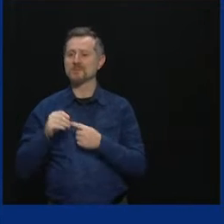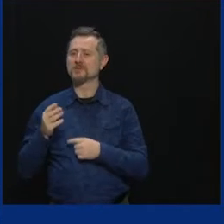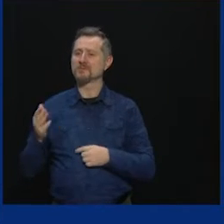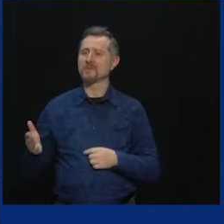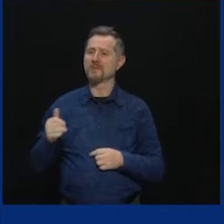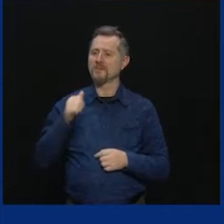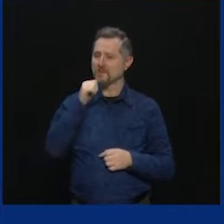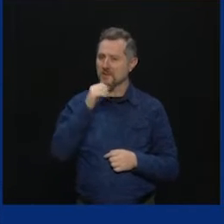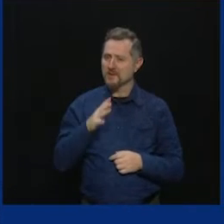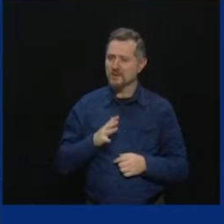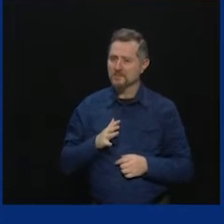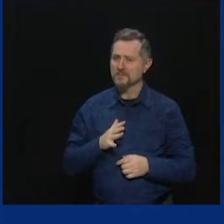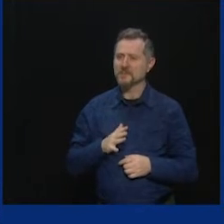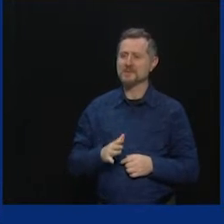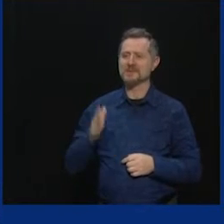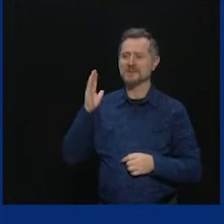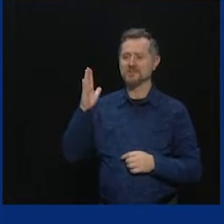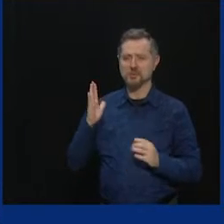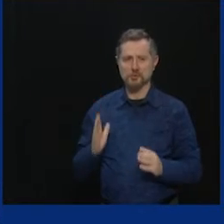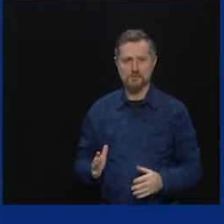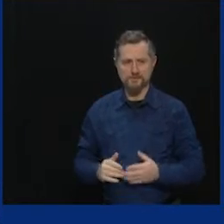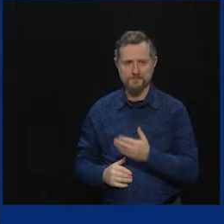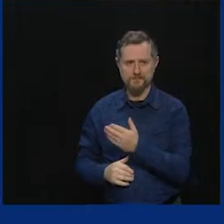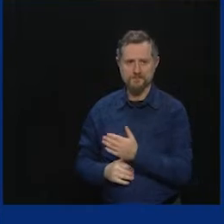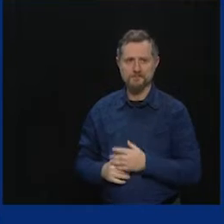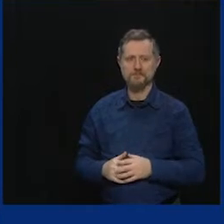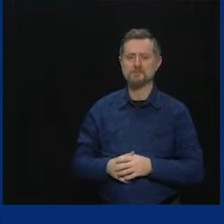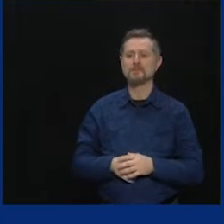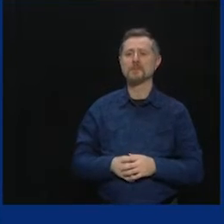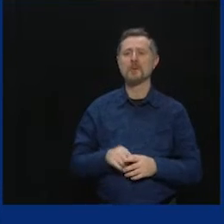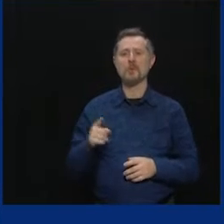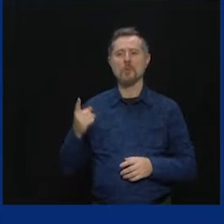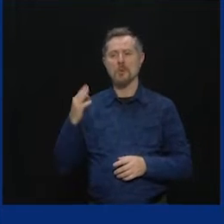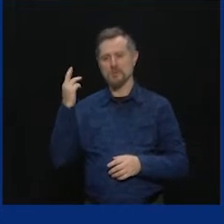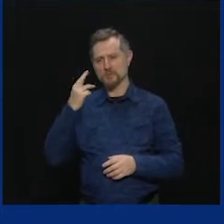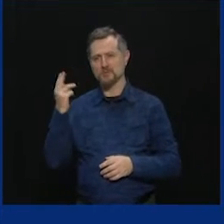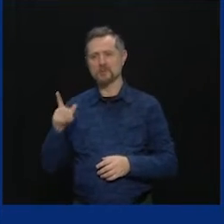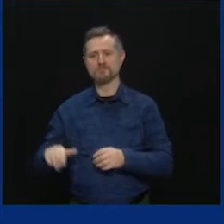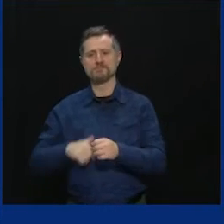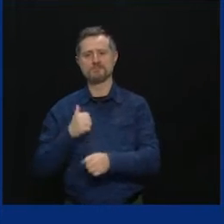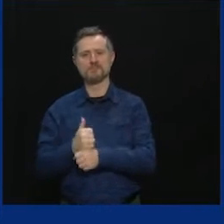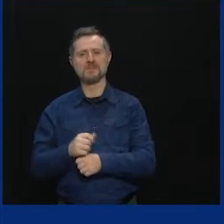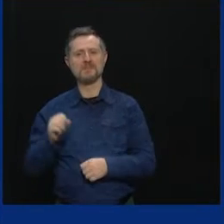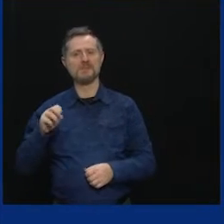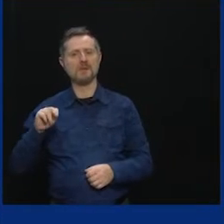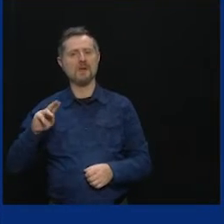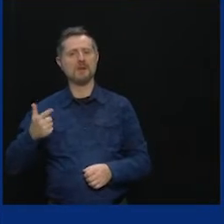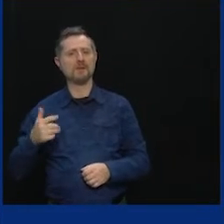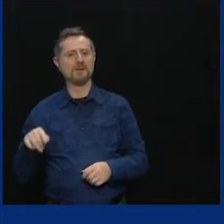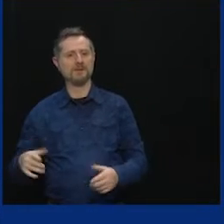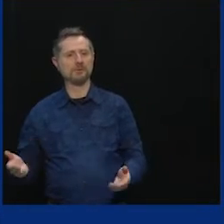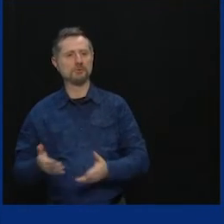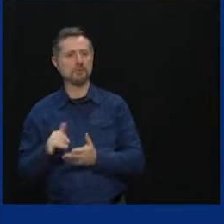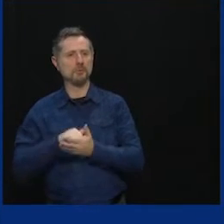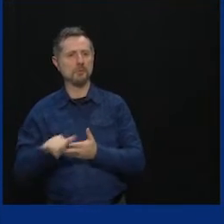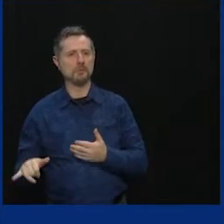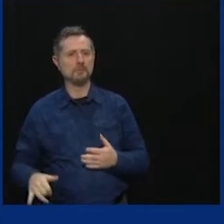especially you. She's one of the reasons that SNUG exists here in the state of New York.